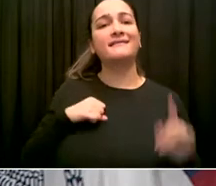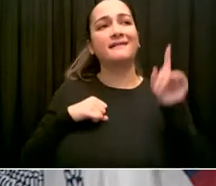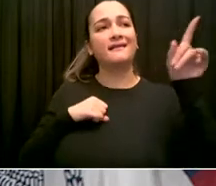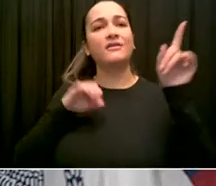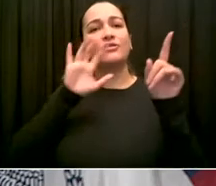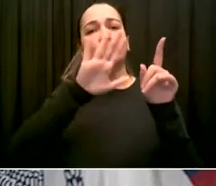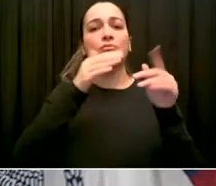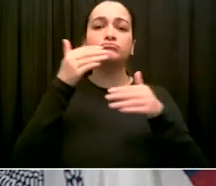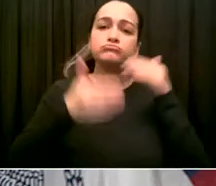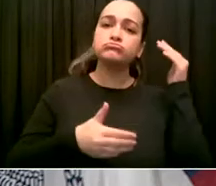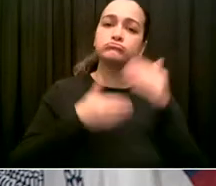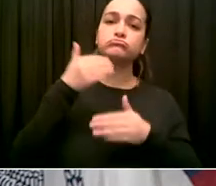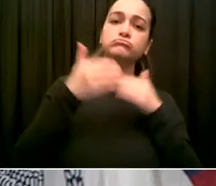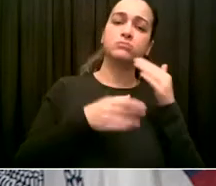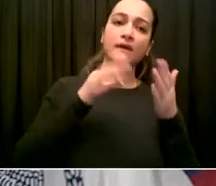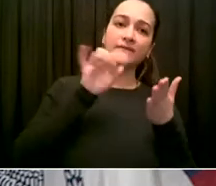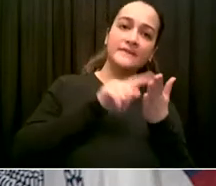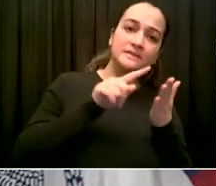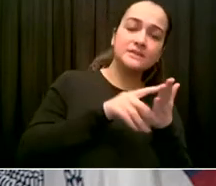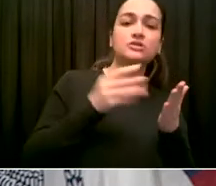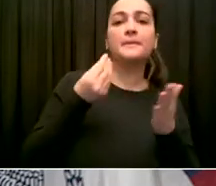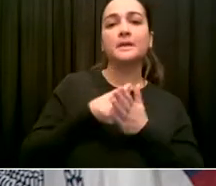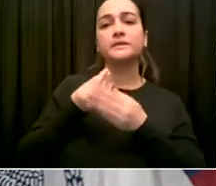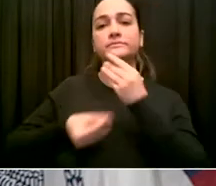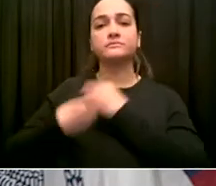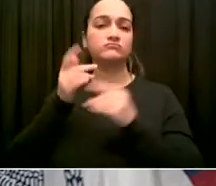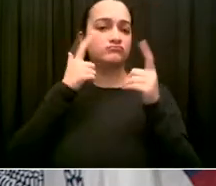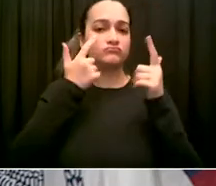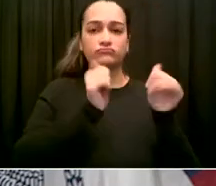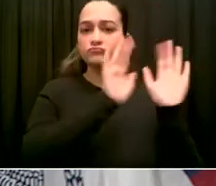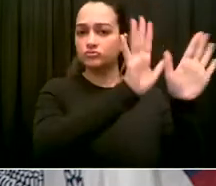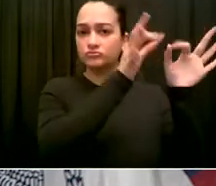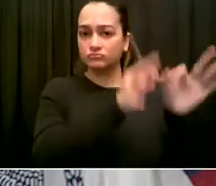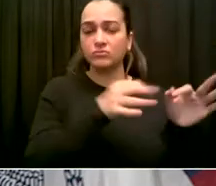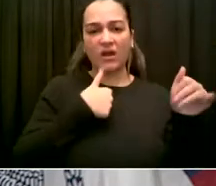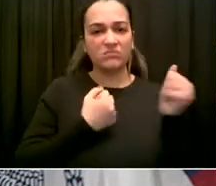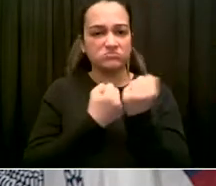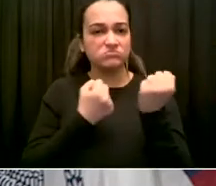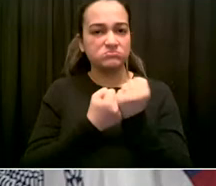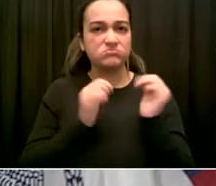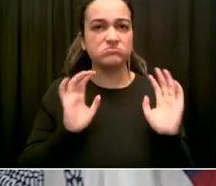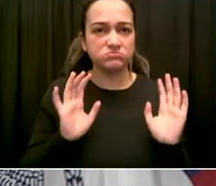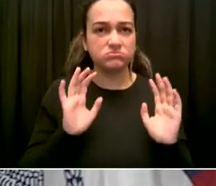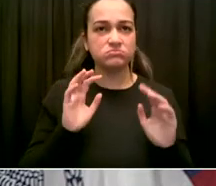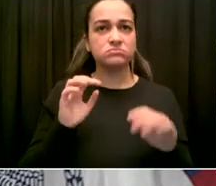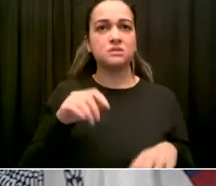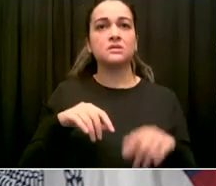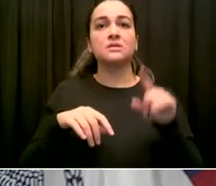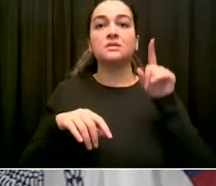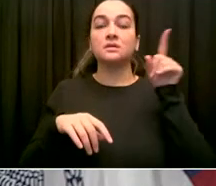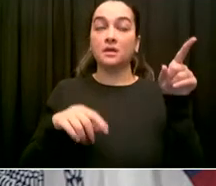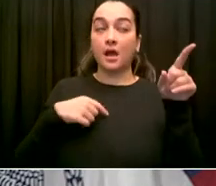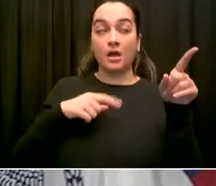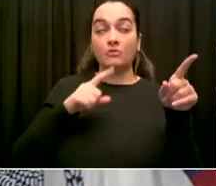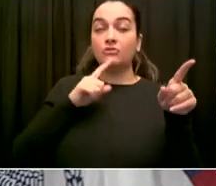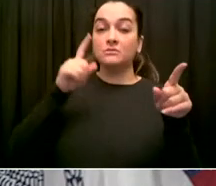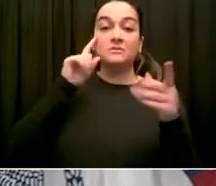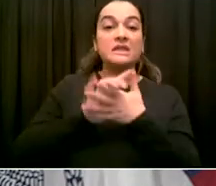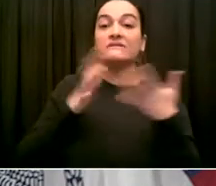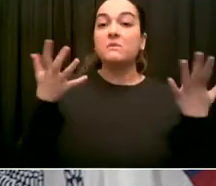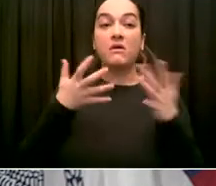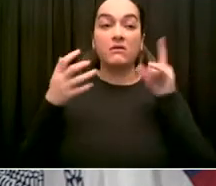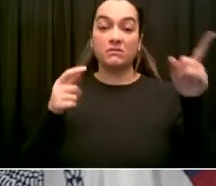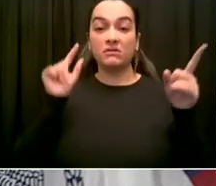should resign because at this point he cannot lead and he cannot keep the faith of the people anymore. So